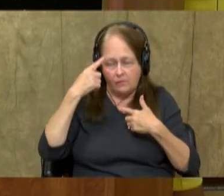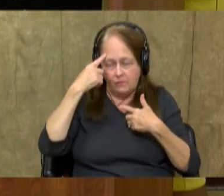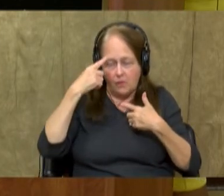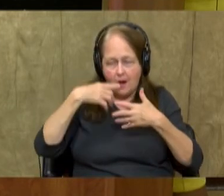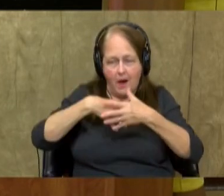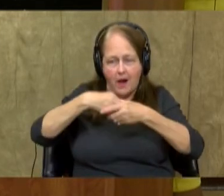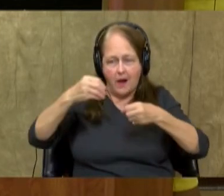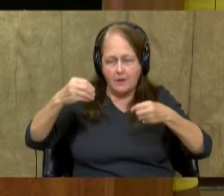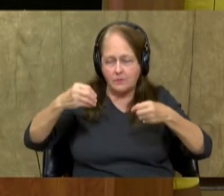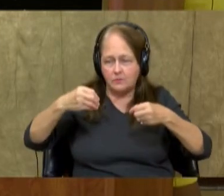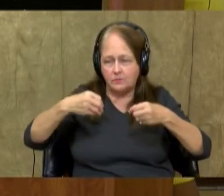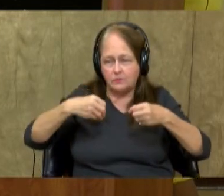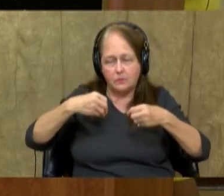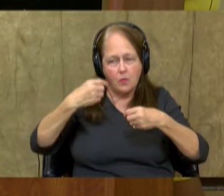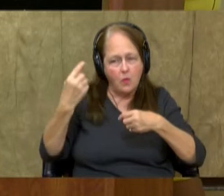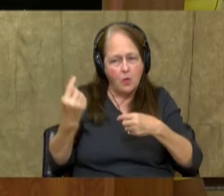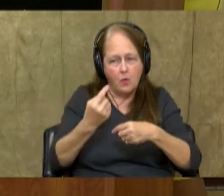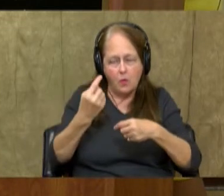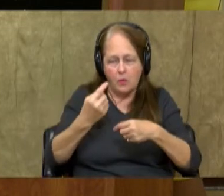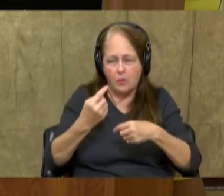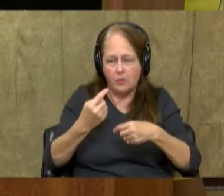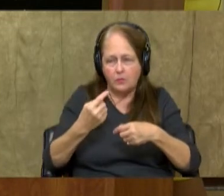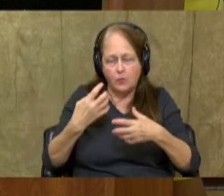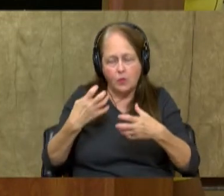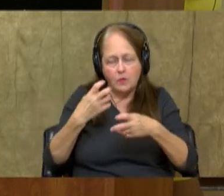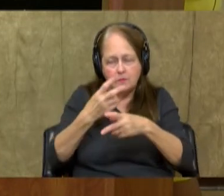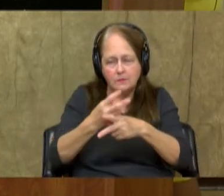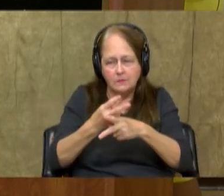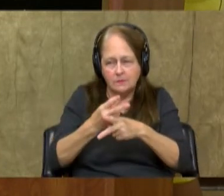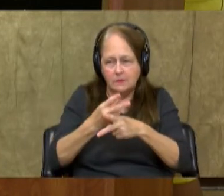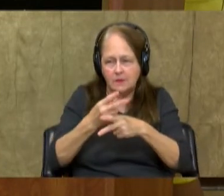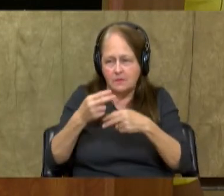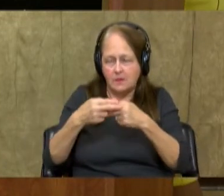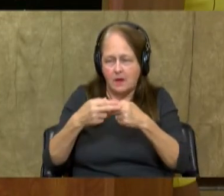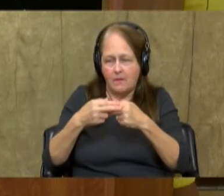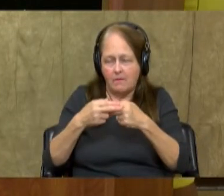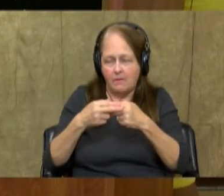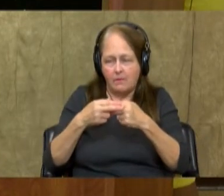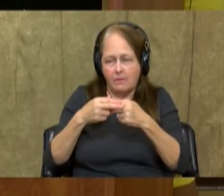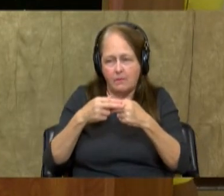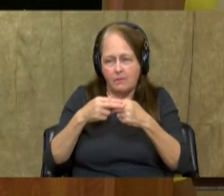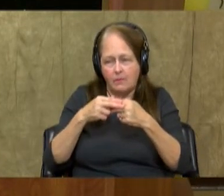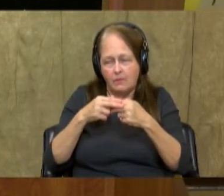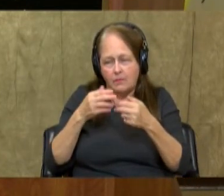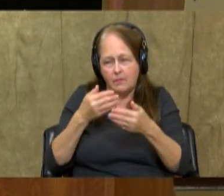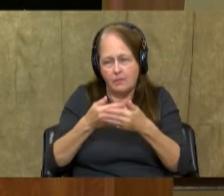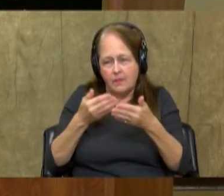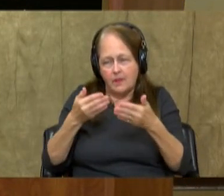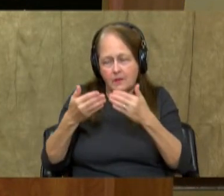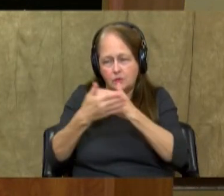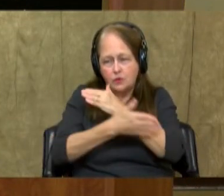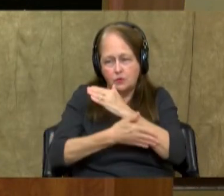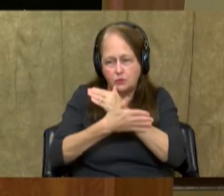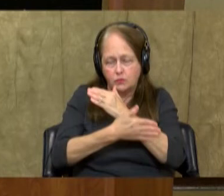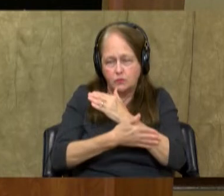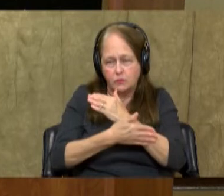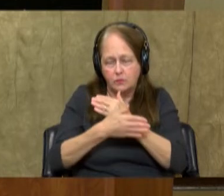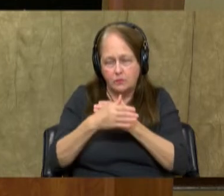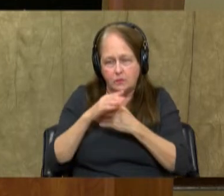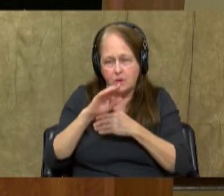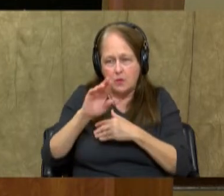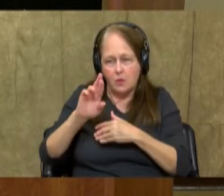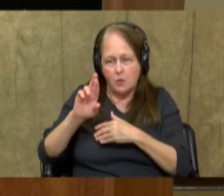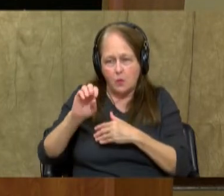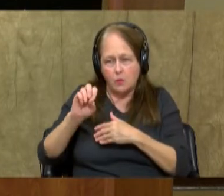spaces led to an interest in preserving them. Thus, as President Roosevelt is perhaps best known